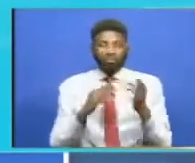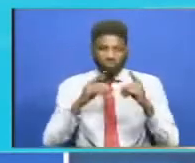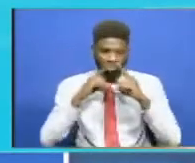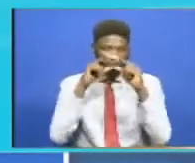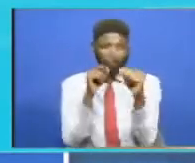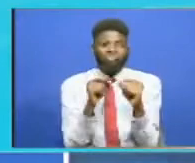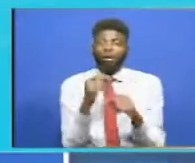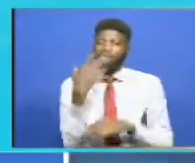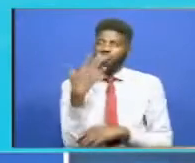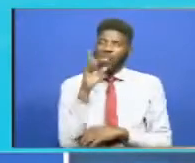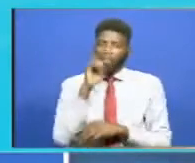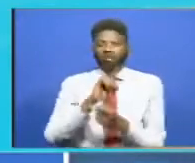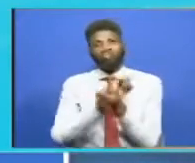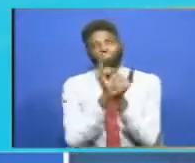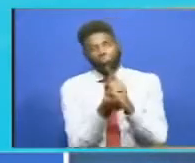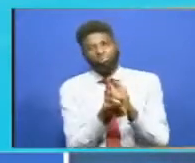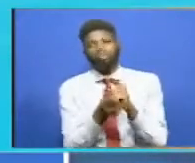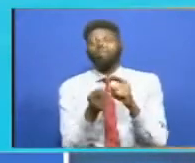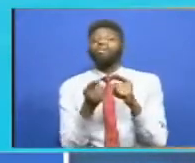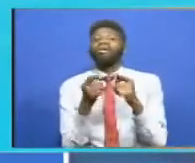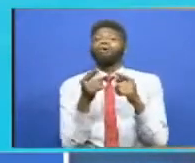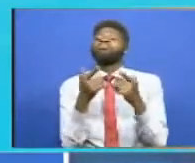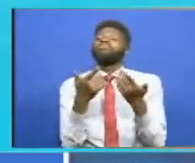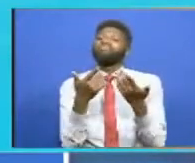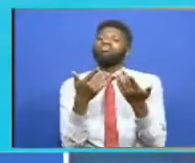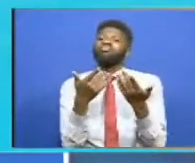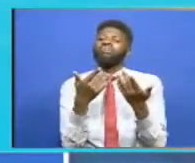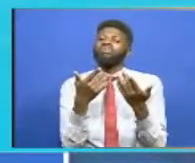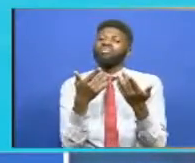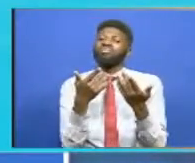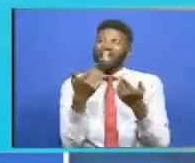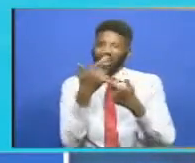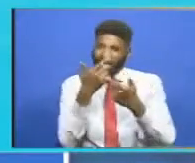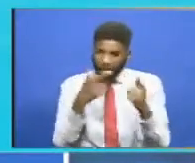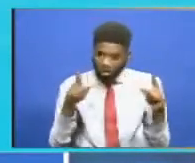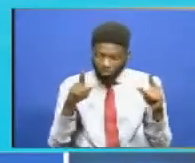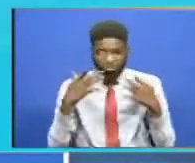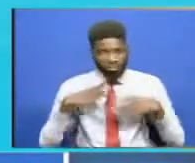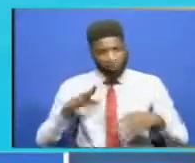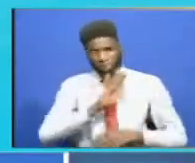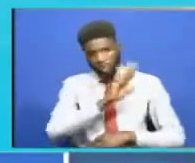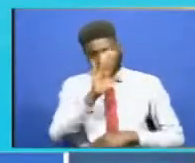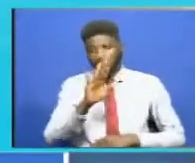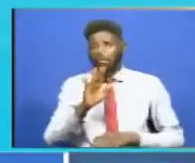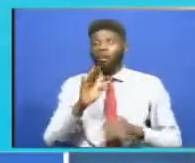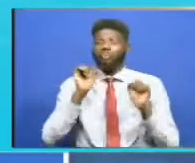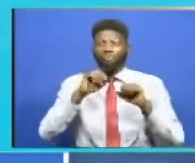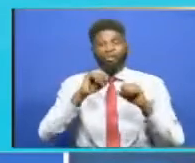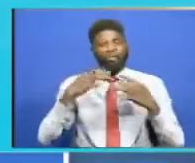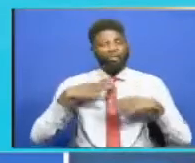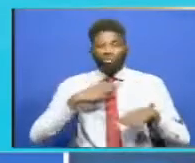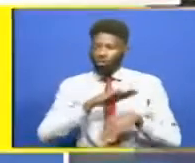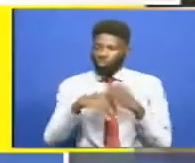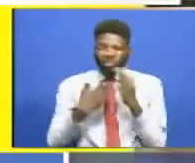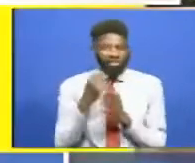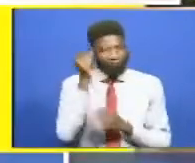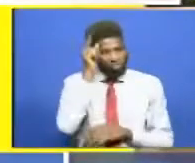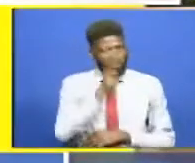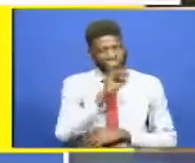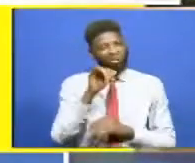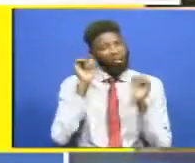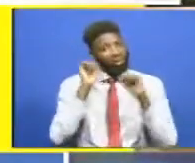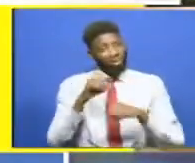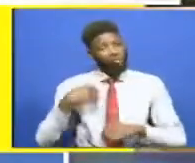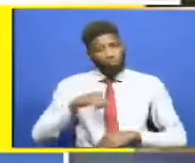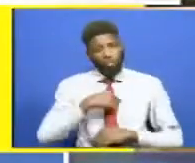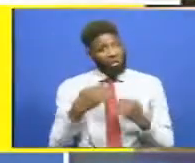be translated to local dialect so that all the Wananchis can actually understand the contents of the document. We have even had that